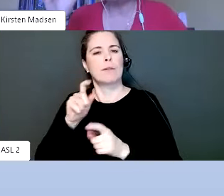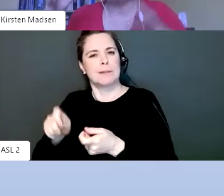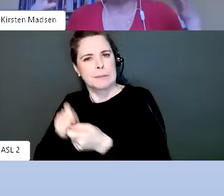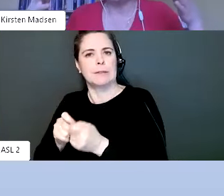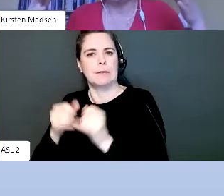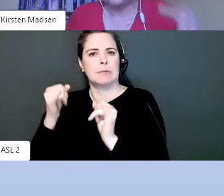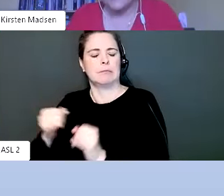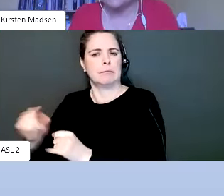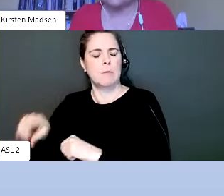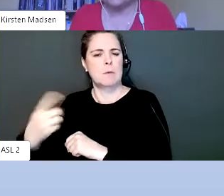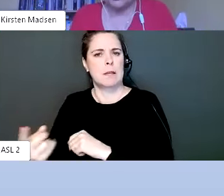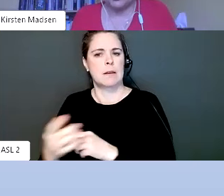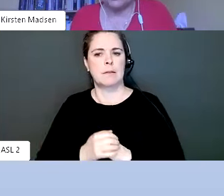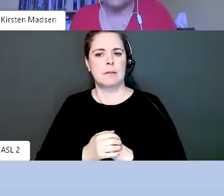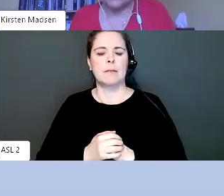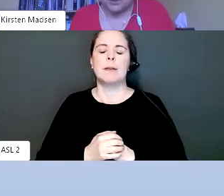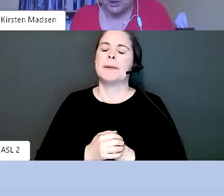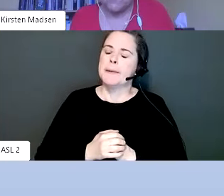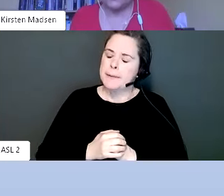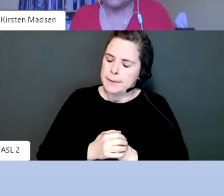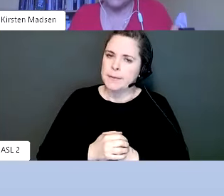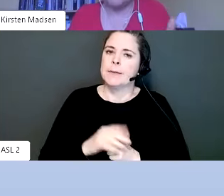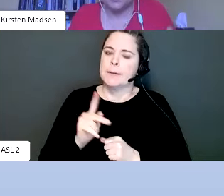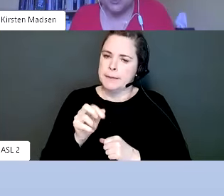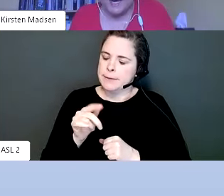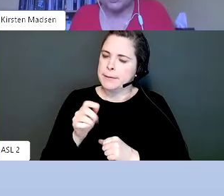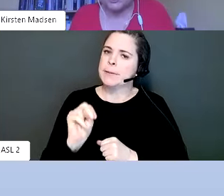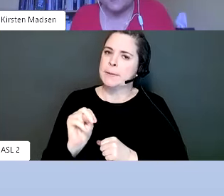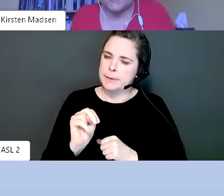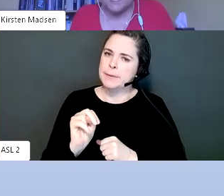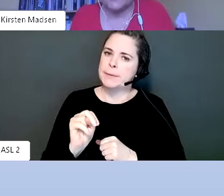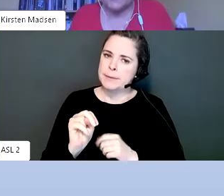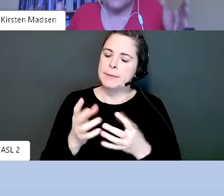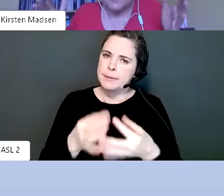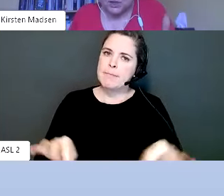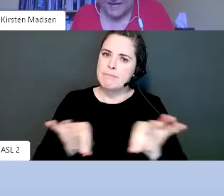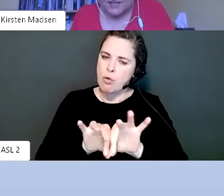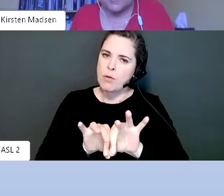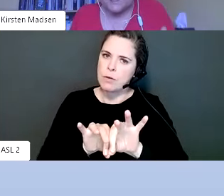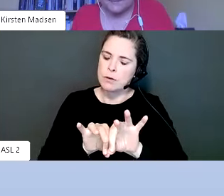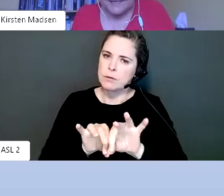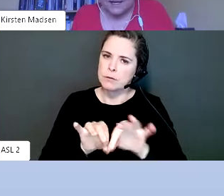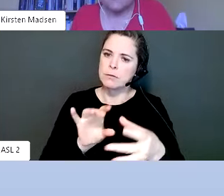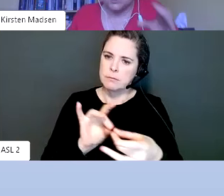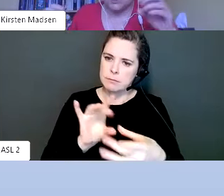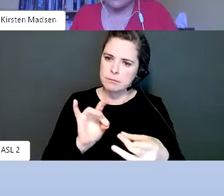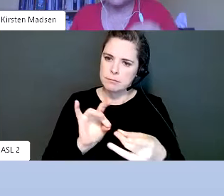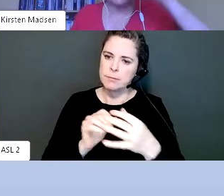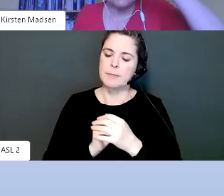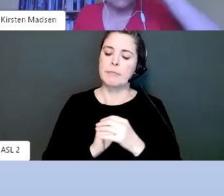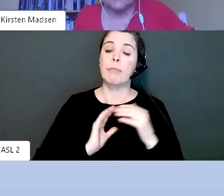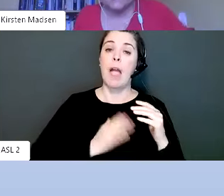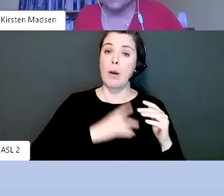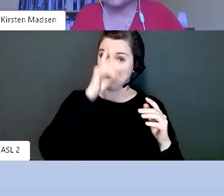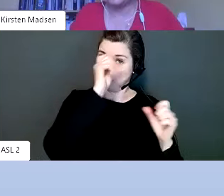because that goes beyond the purview of the strategies themselves. The strategies themselves are